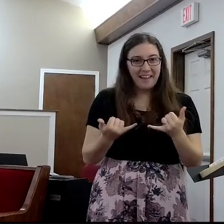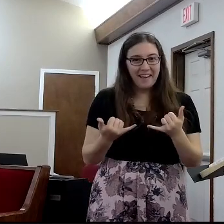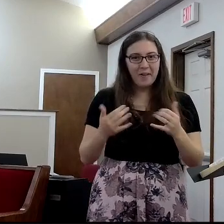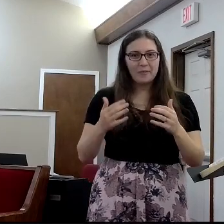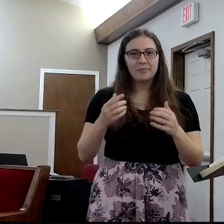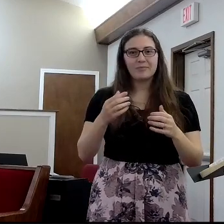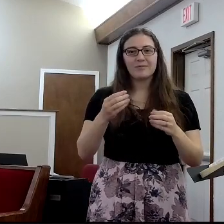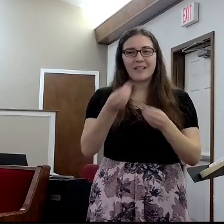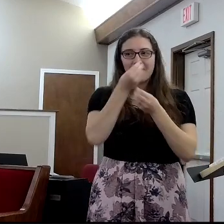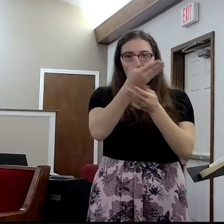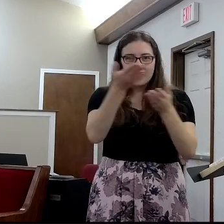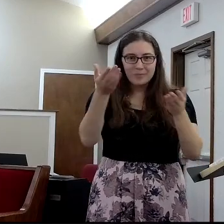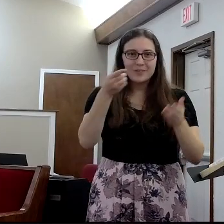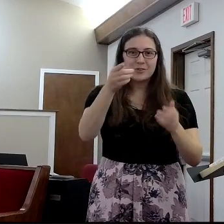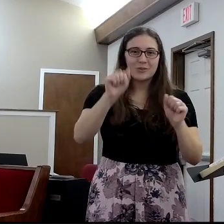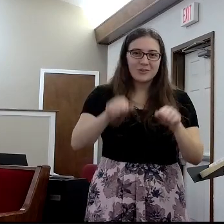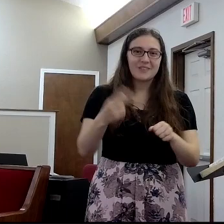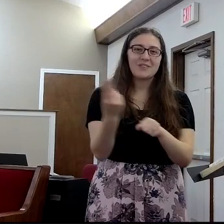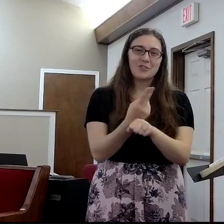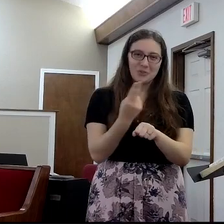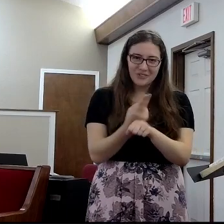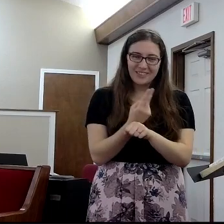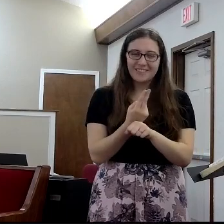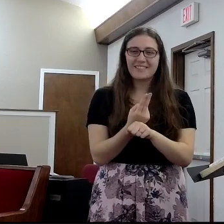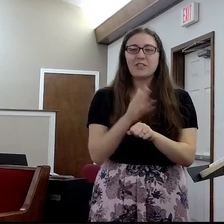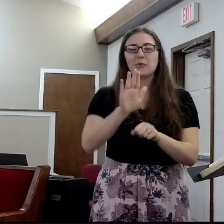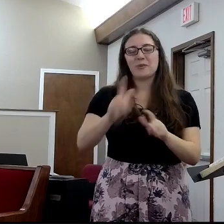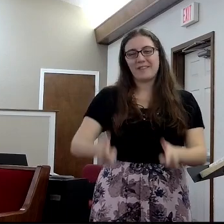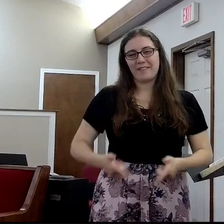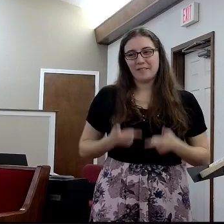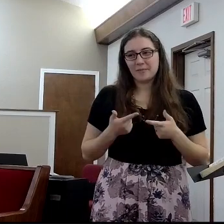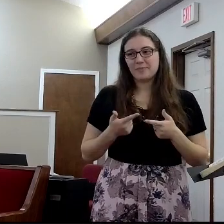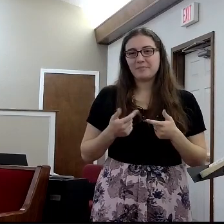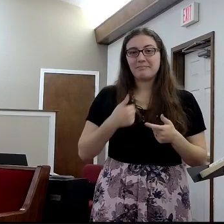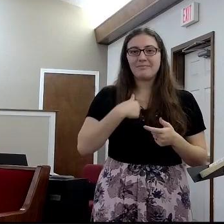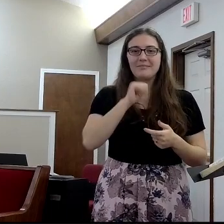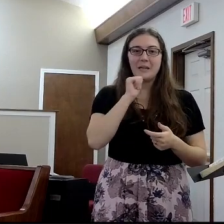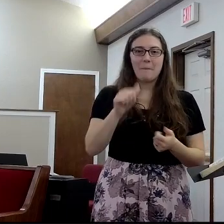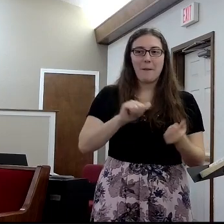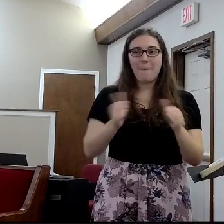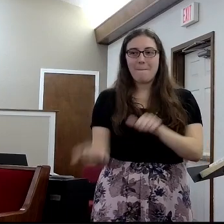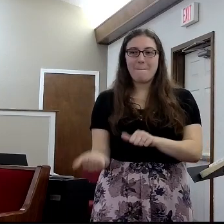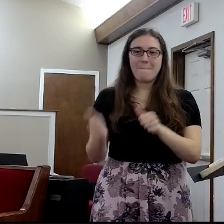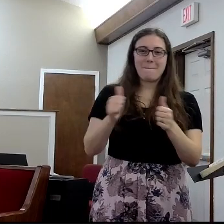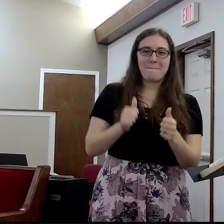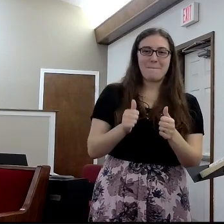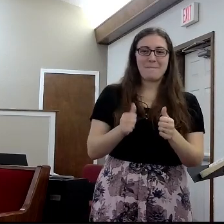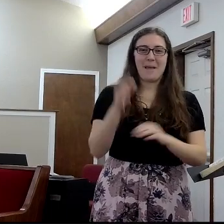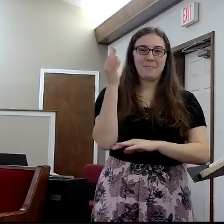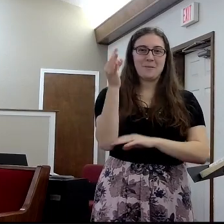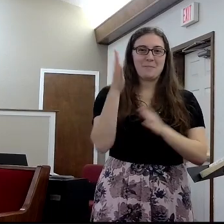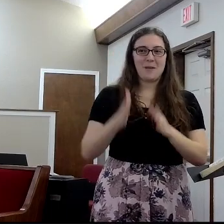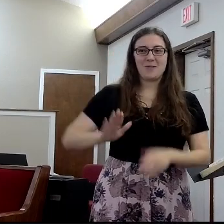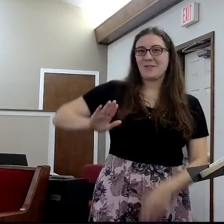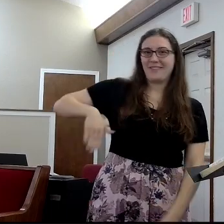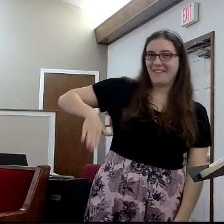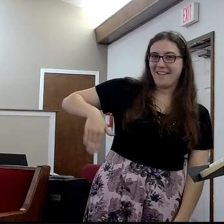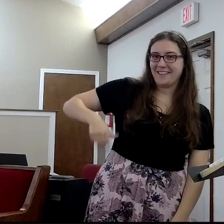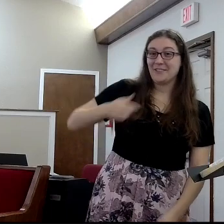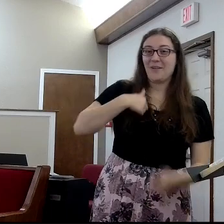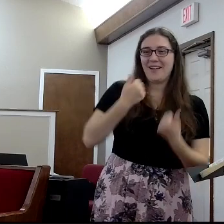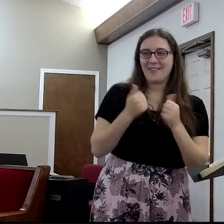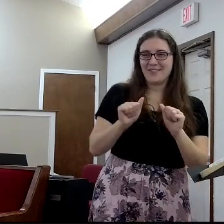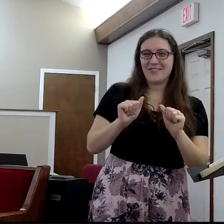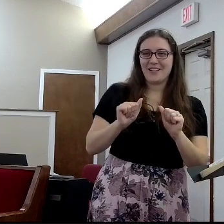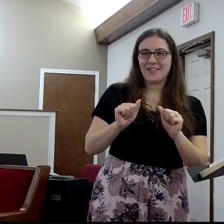to the application. And again, I told you that I'm not a Baptist pastor yet, so I will get you out of here